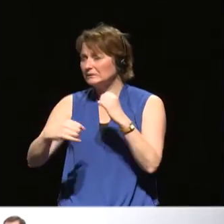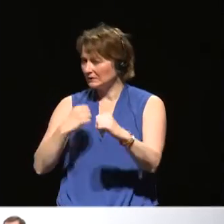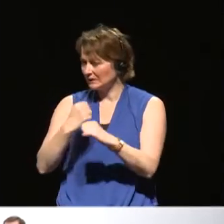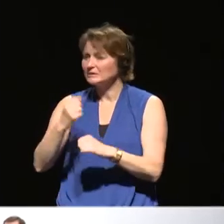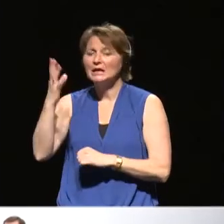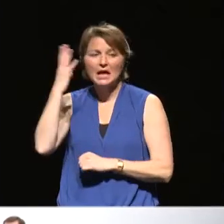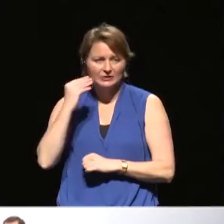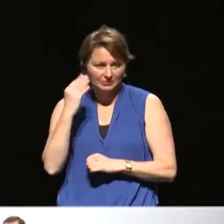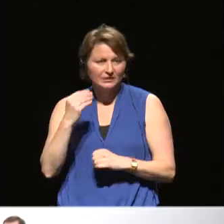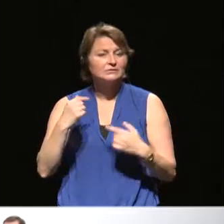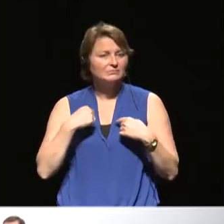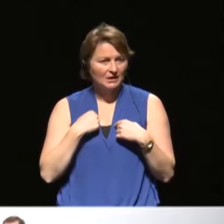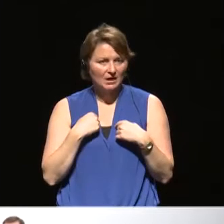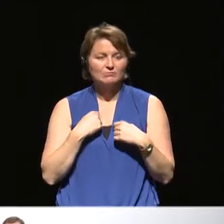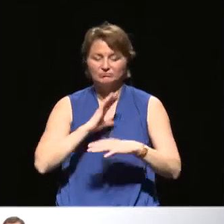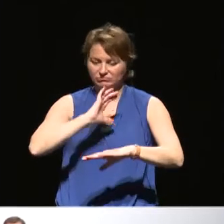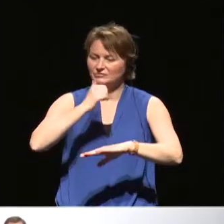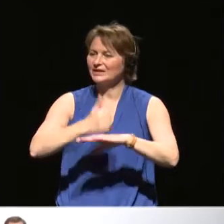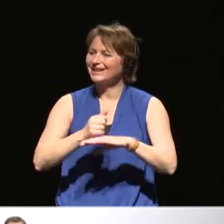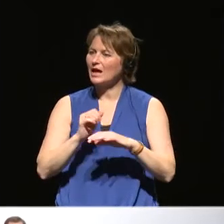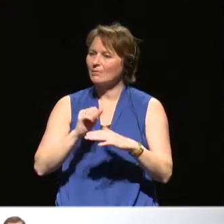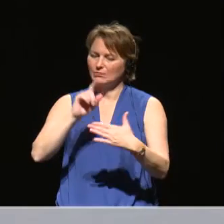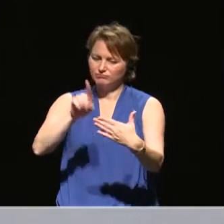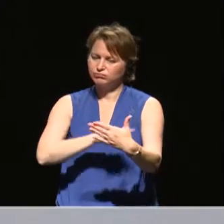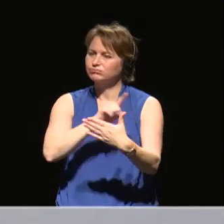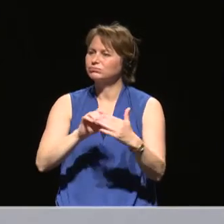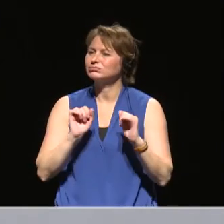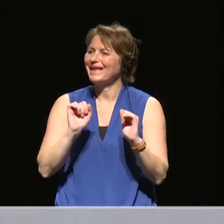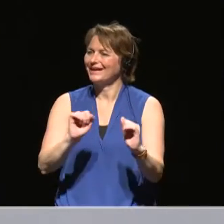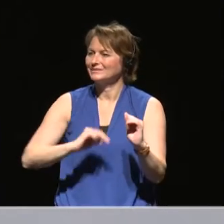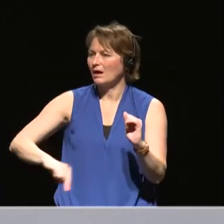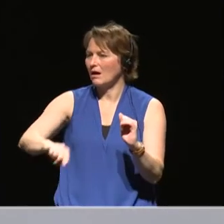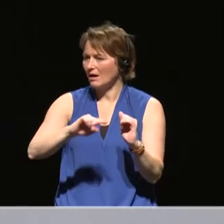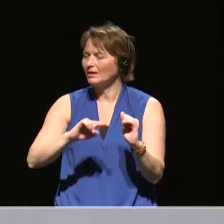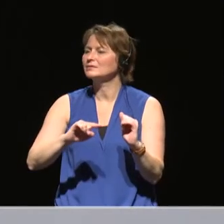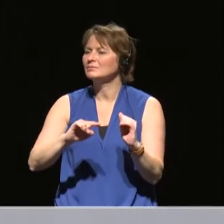Central Anti-Corruption Bureau being created in 2002.